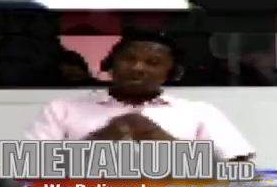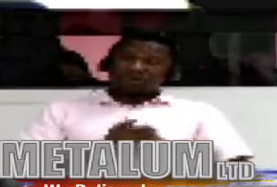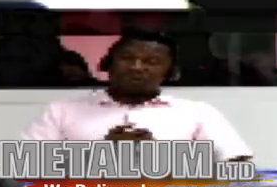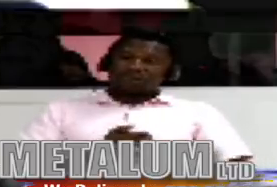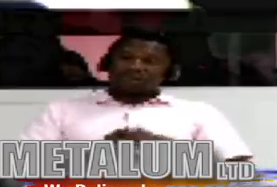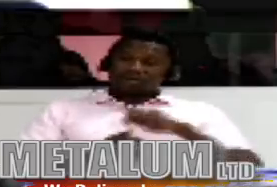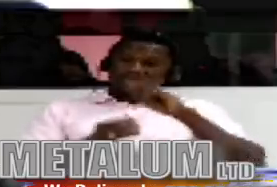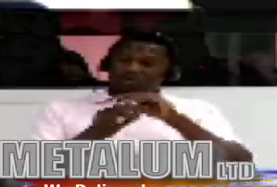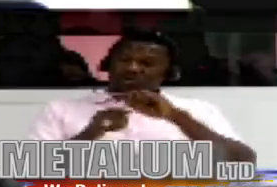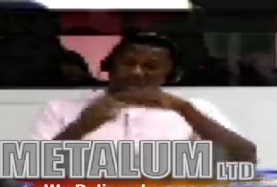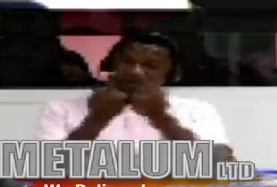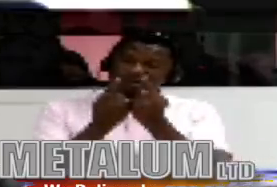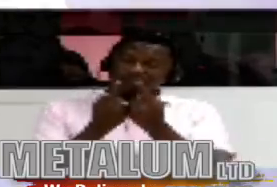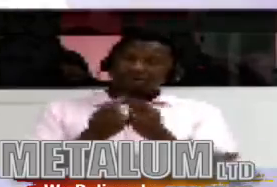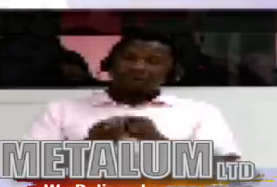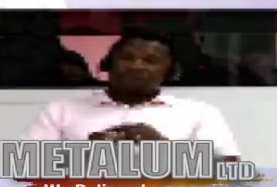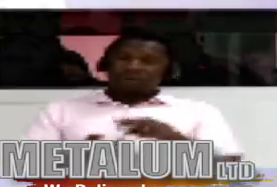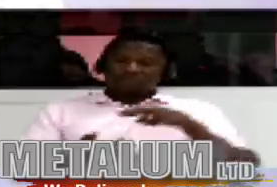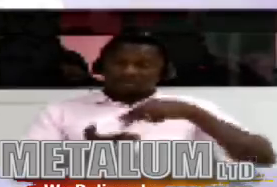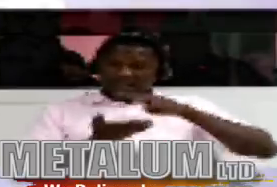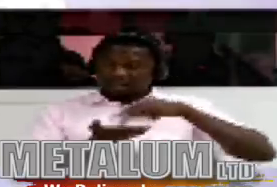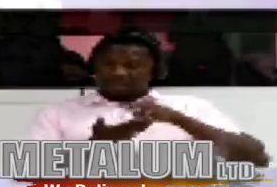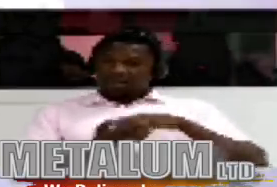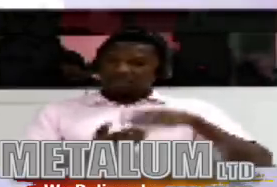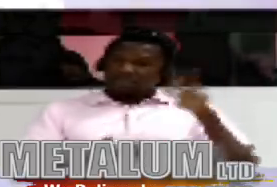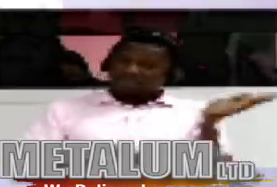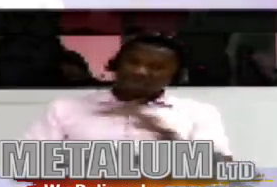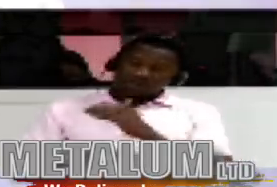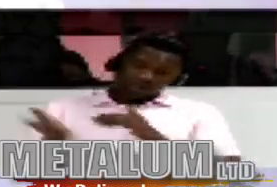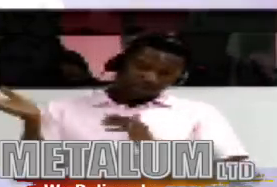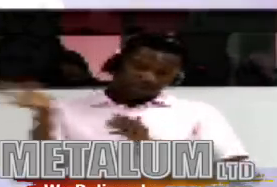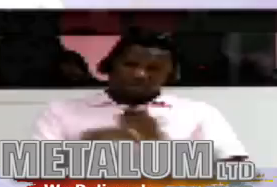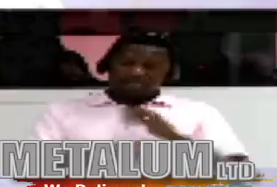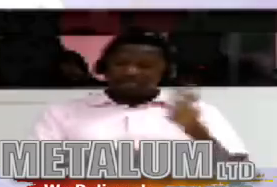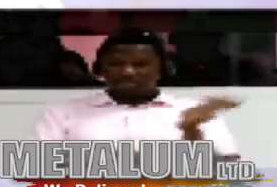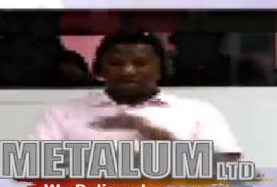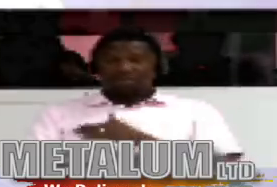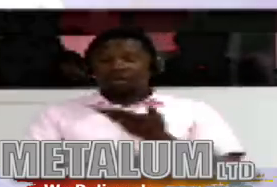anything else to you? They were kicking as well, slapping.